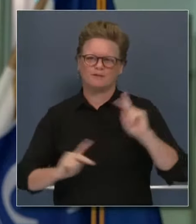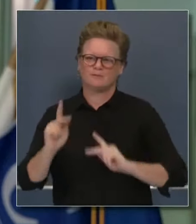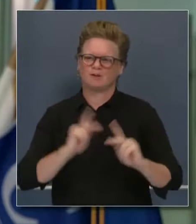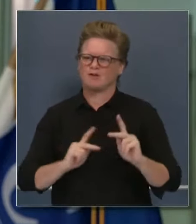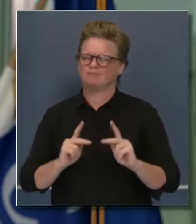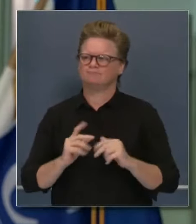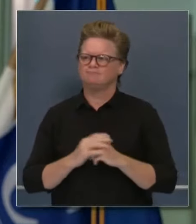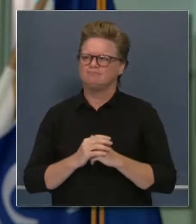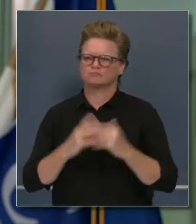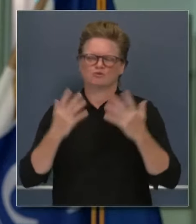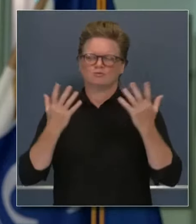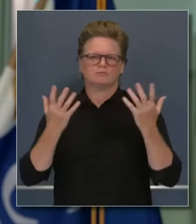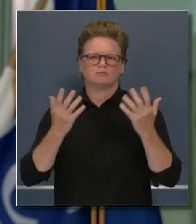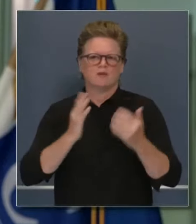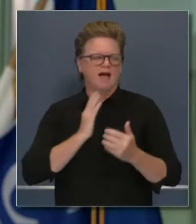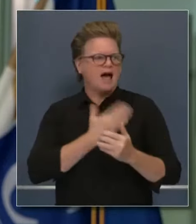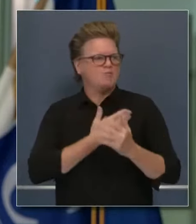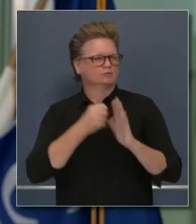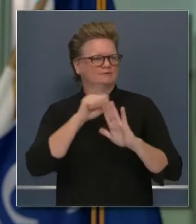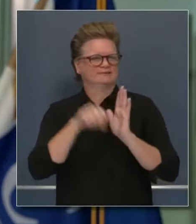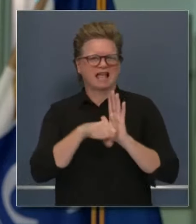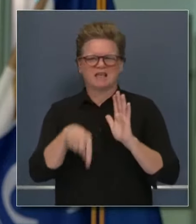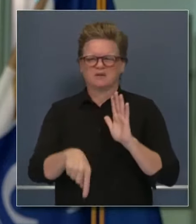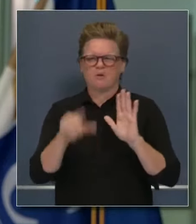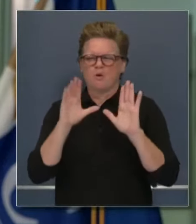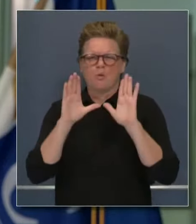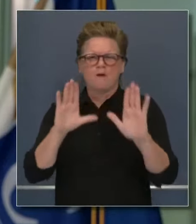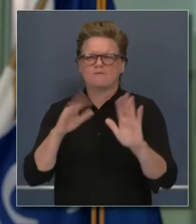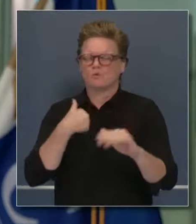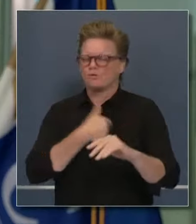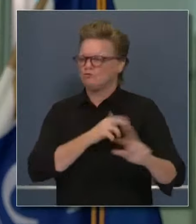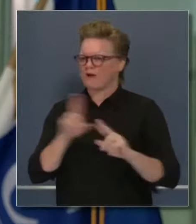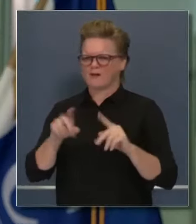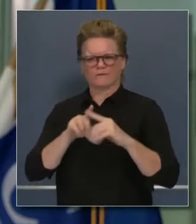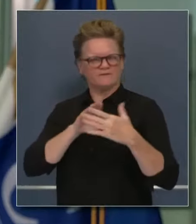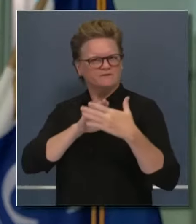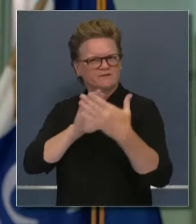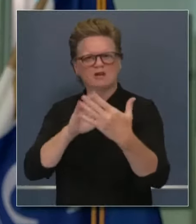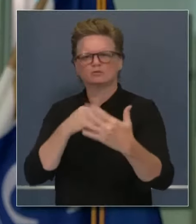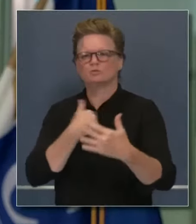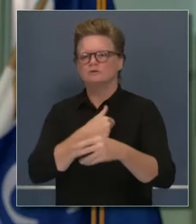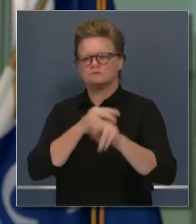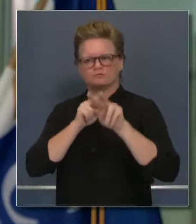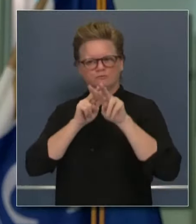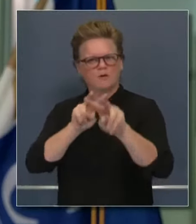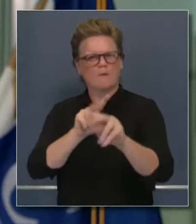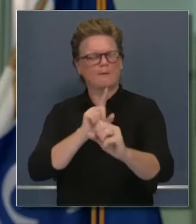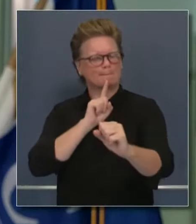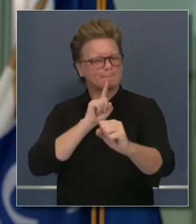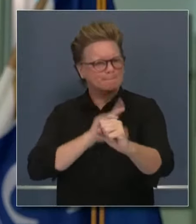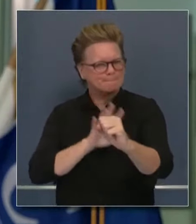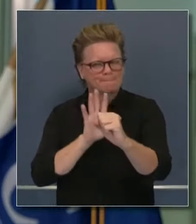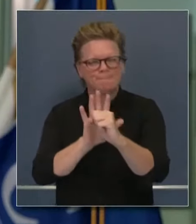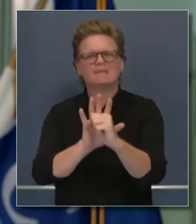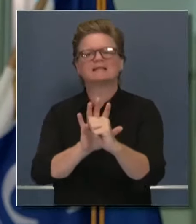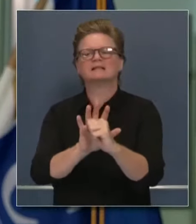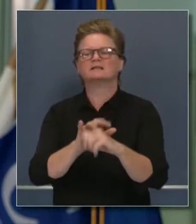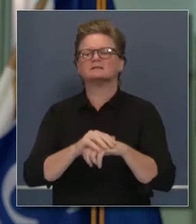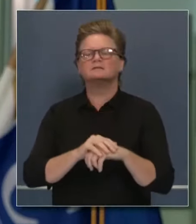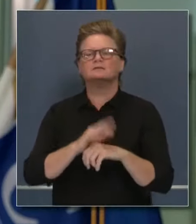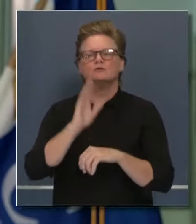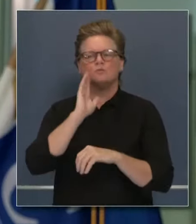capacity to meet these challenges head on, and we are committed not only to address the immediate, but to address the medium and